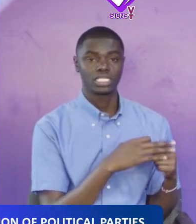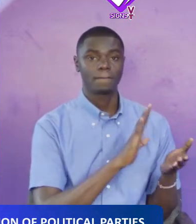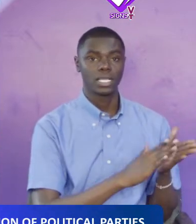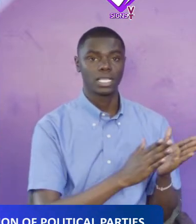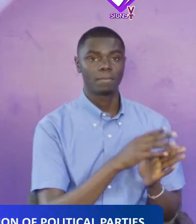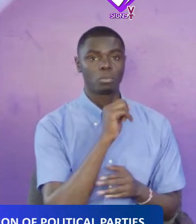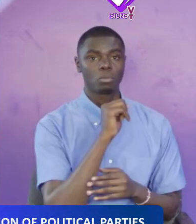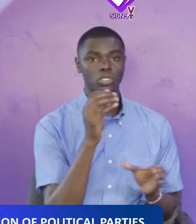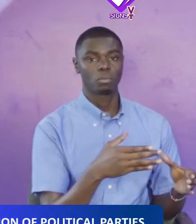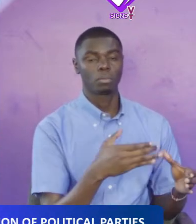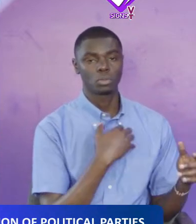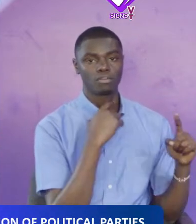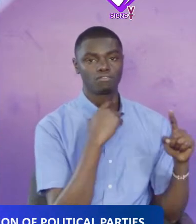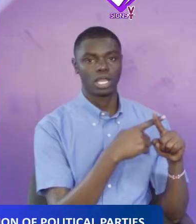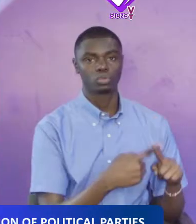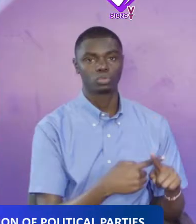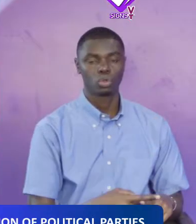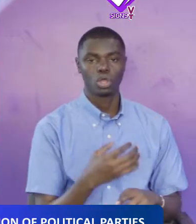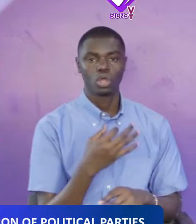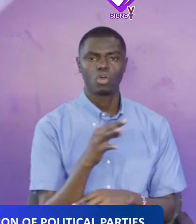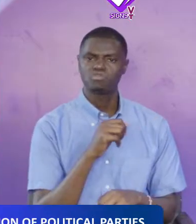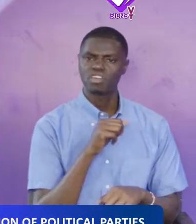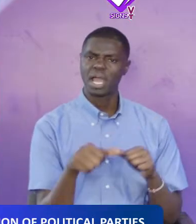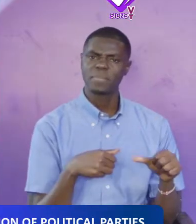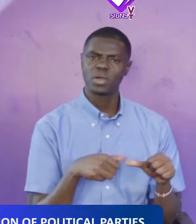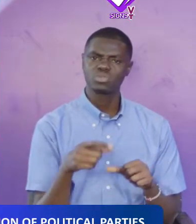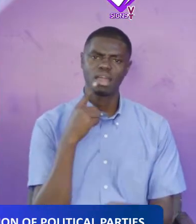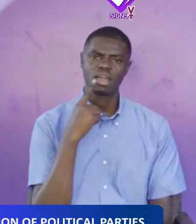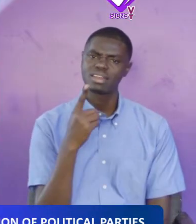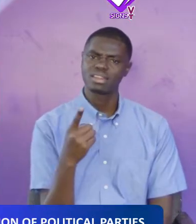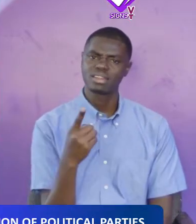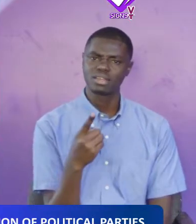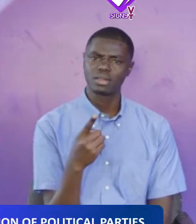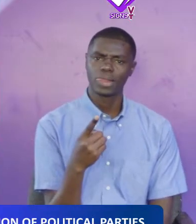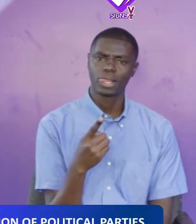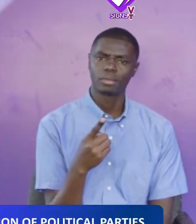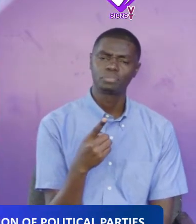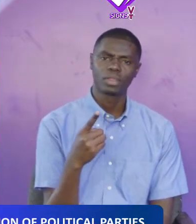then we have a total of about